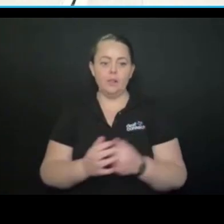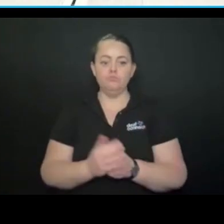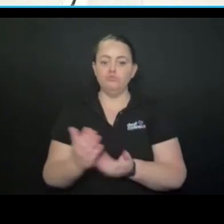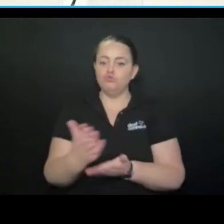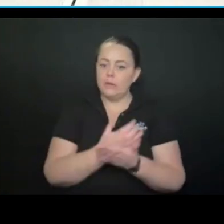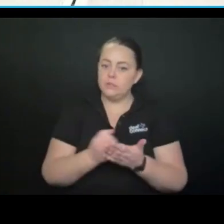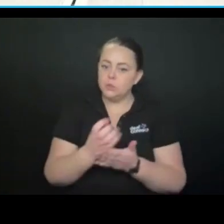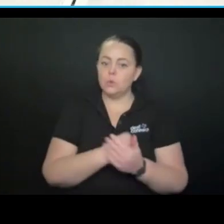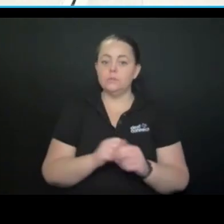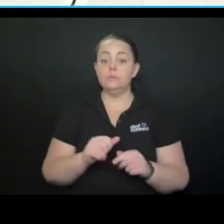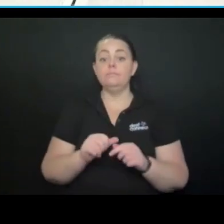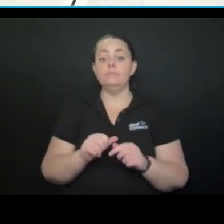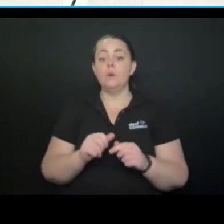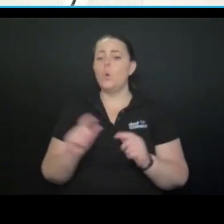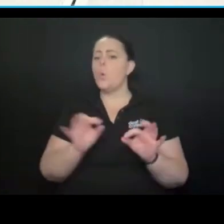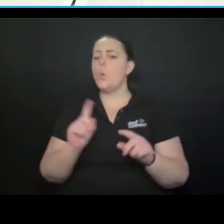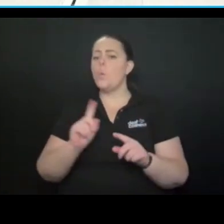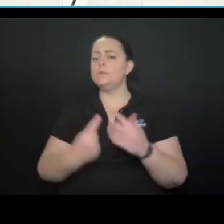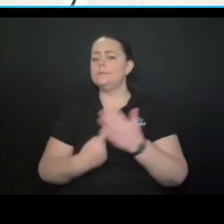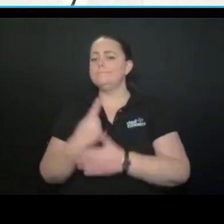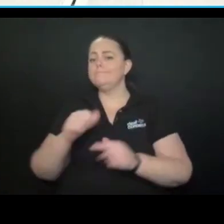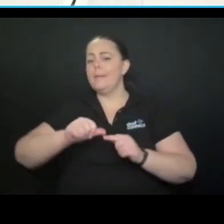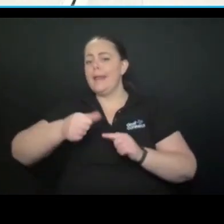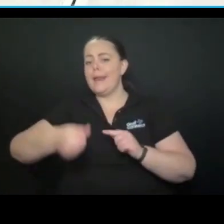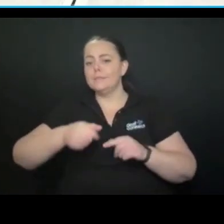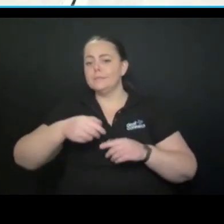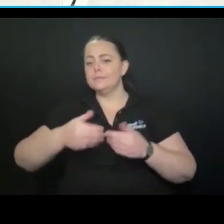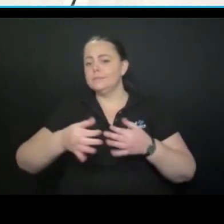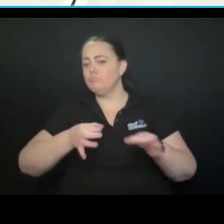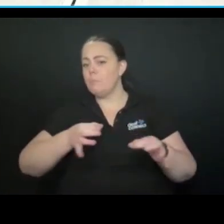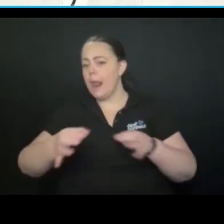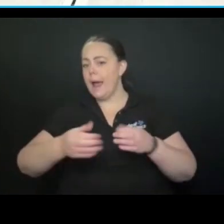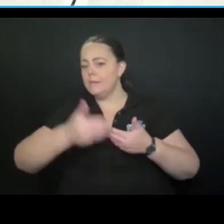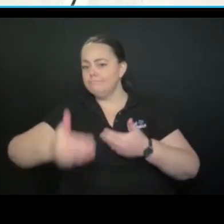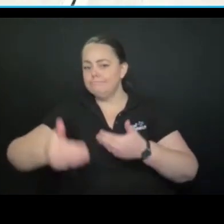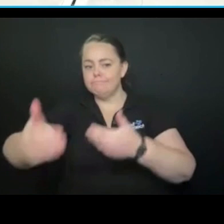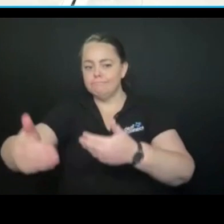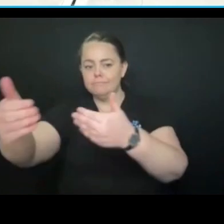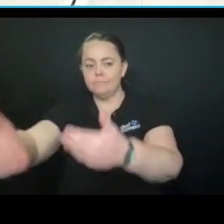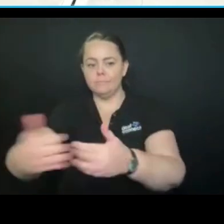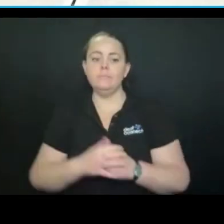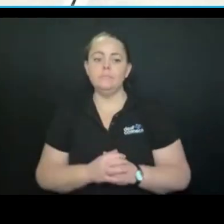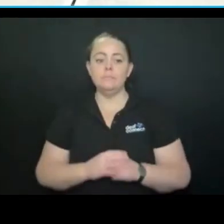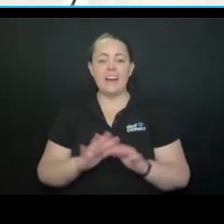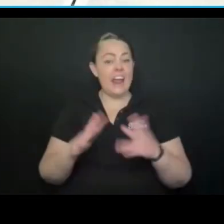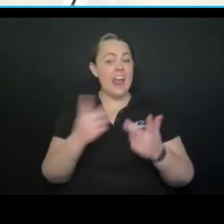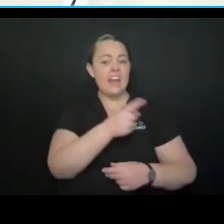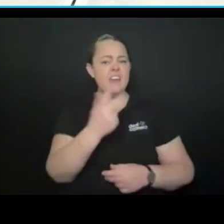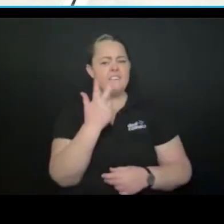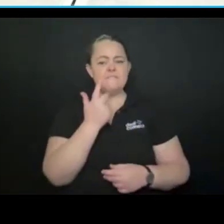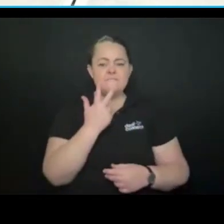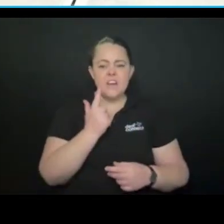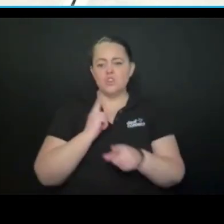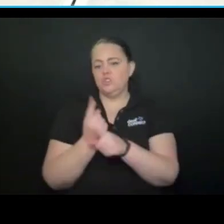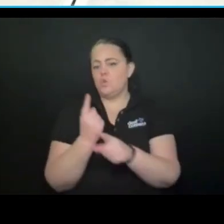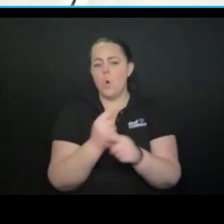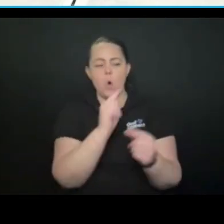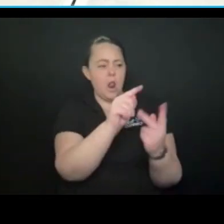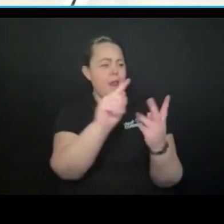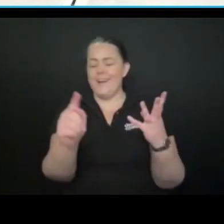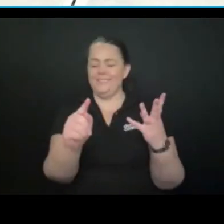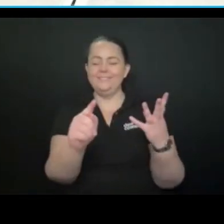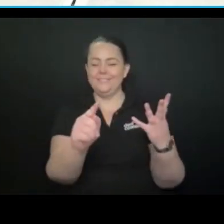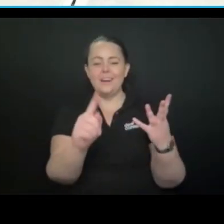at the end. We'll also, obviously, any questions that we don't get to through the session, we're more than happy to compile those